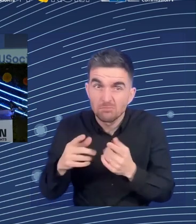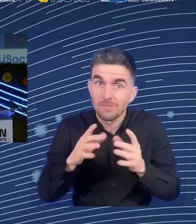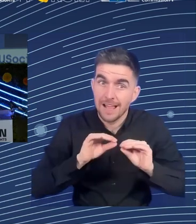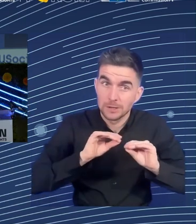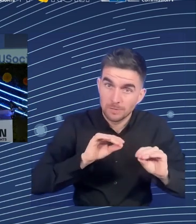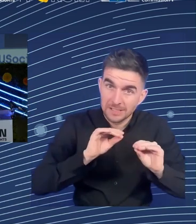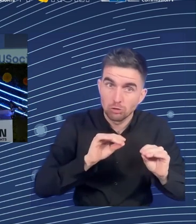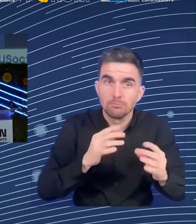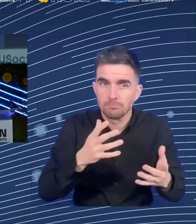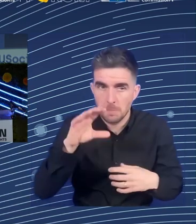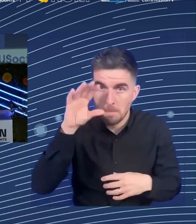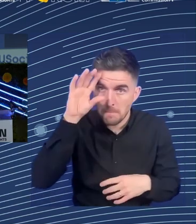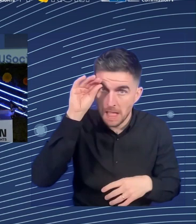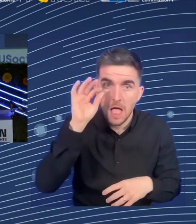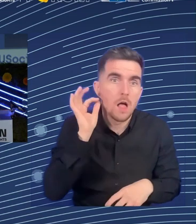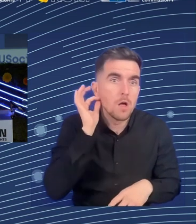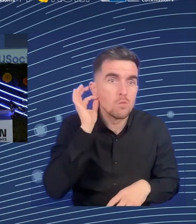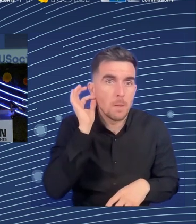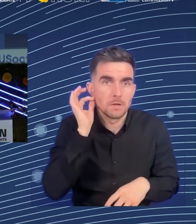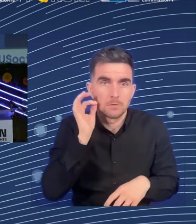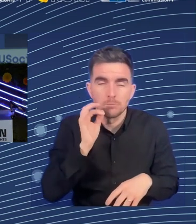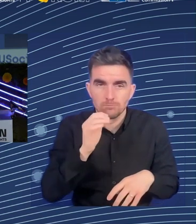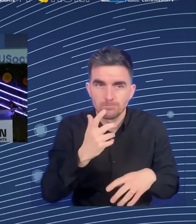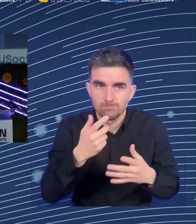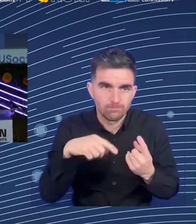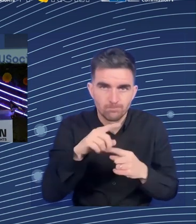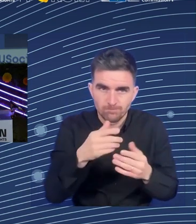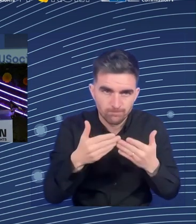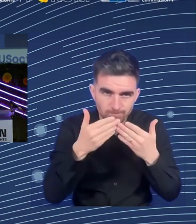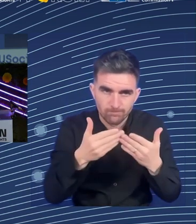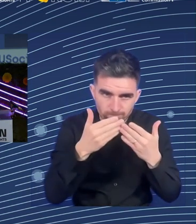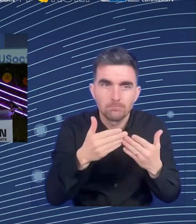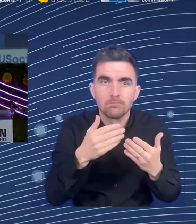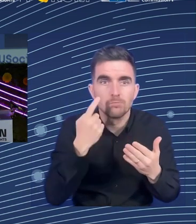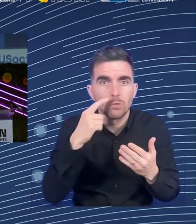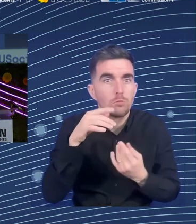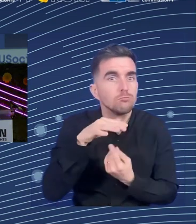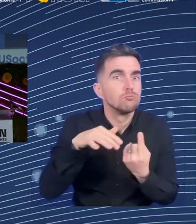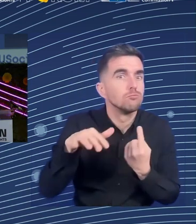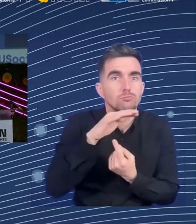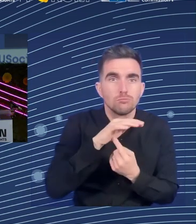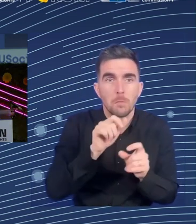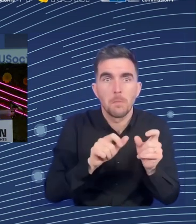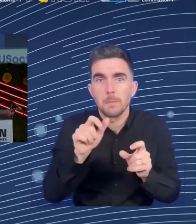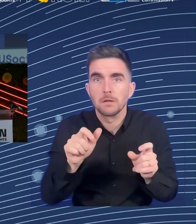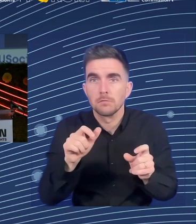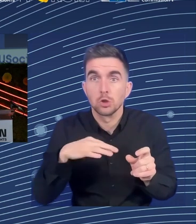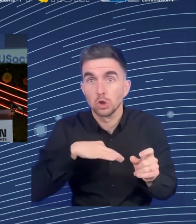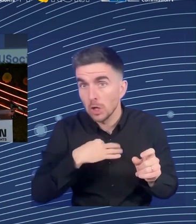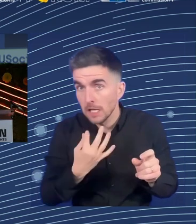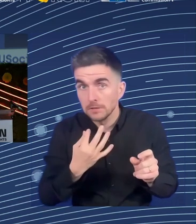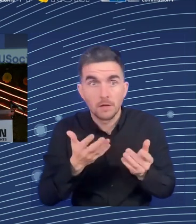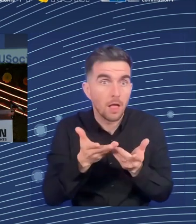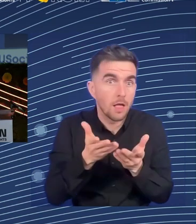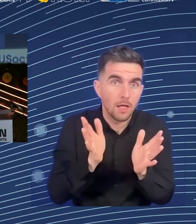about a third in healthcare, it's about a fourth in ICT jobs. In all of these occupational groups, this is quite a sizable